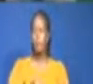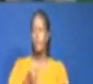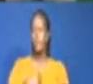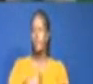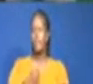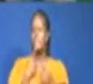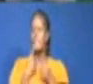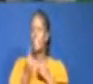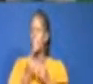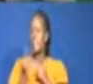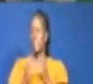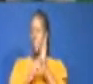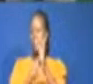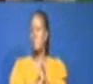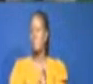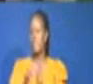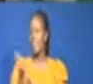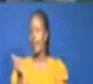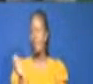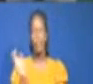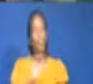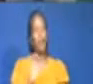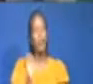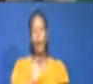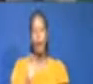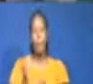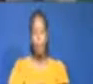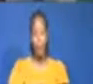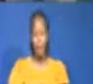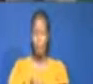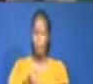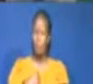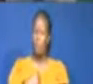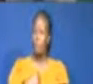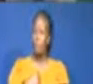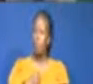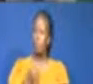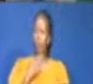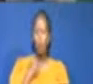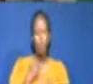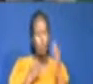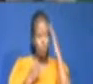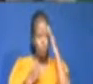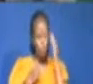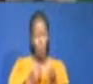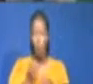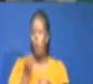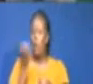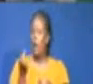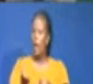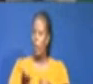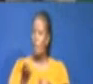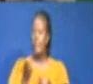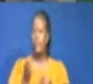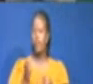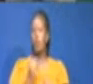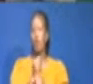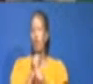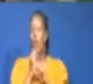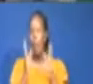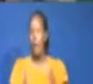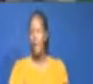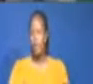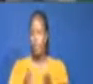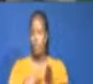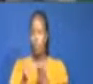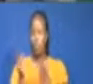but I'm aware. I asked how many of the staff, former CCK staff, yes, purchased those properties. And